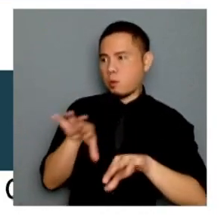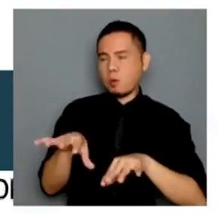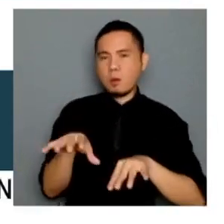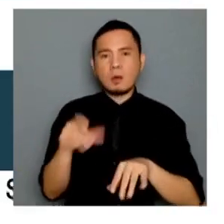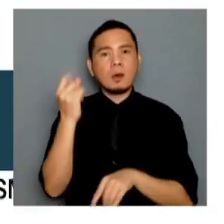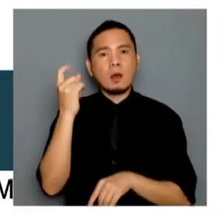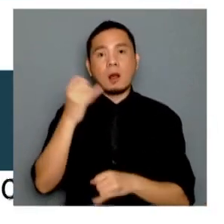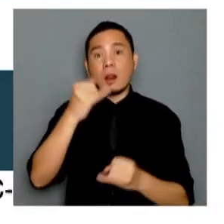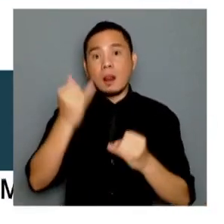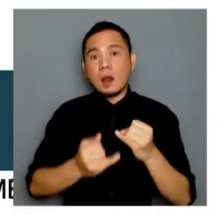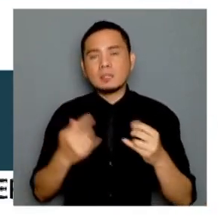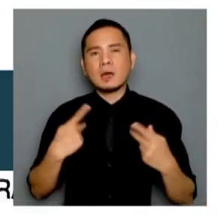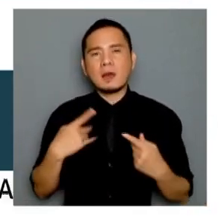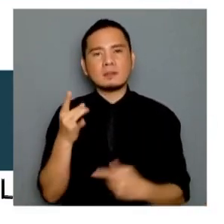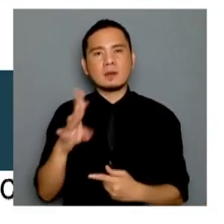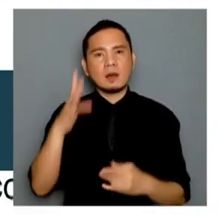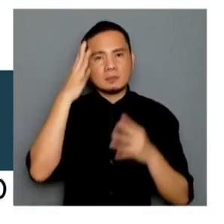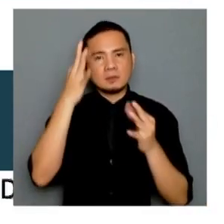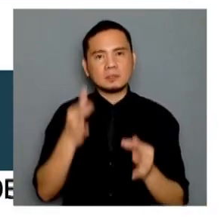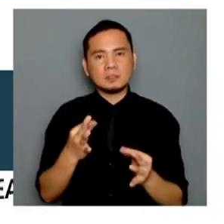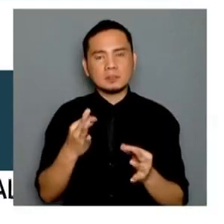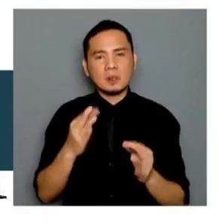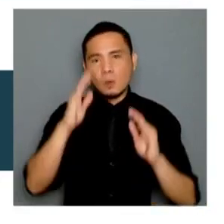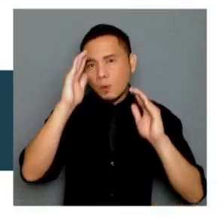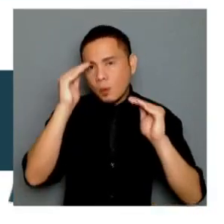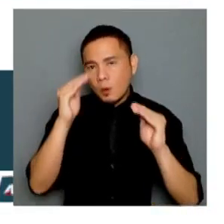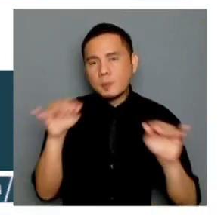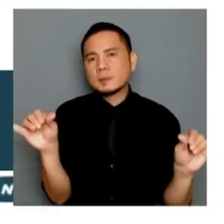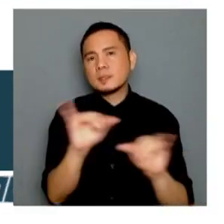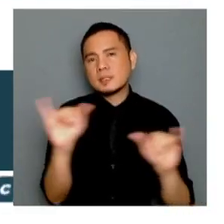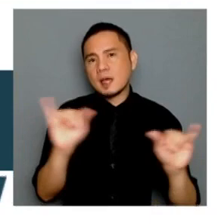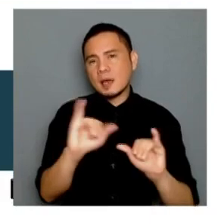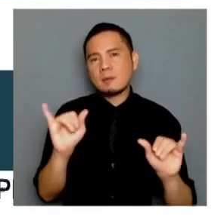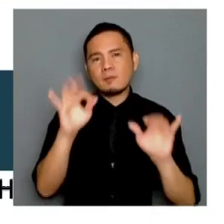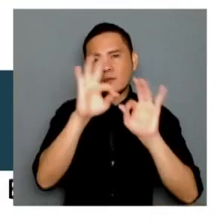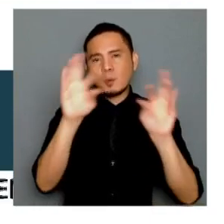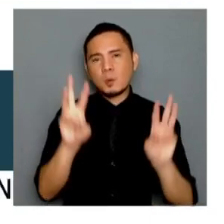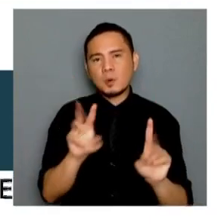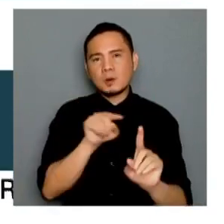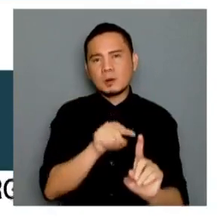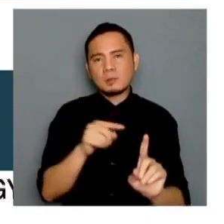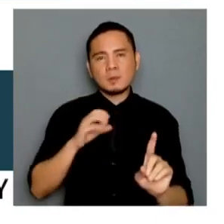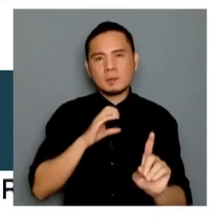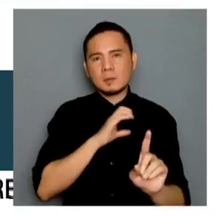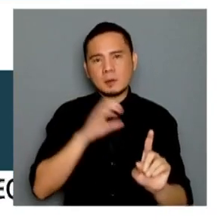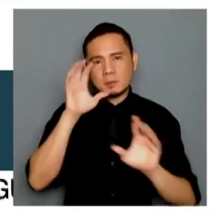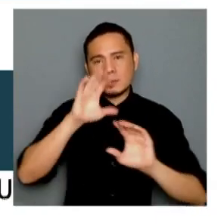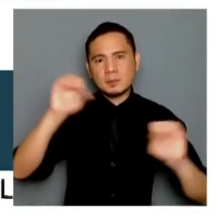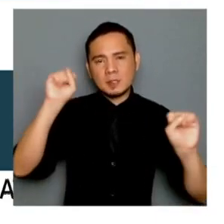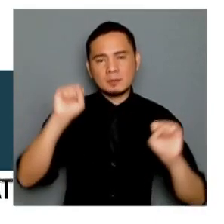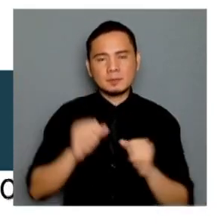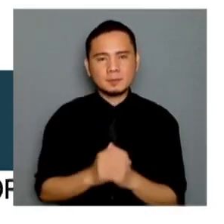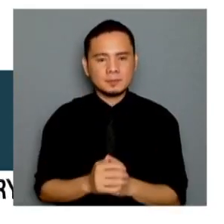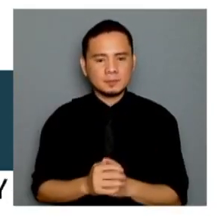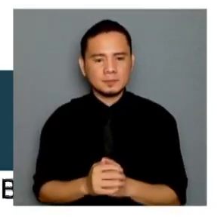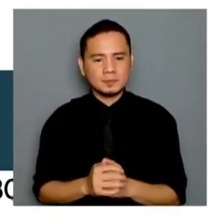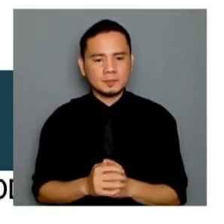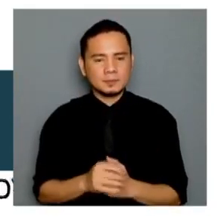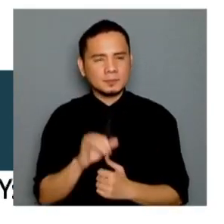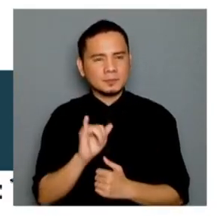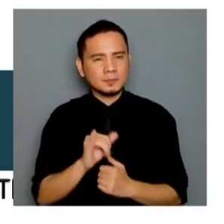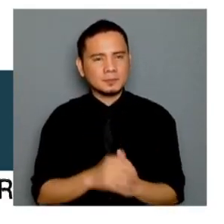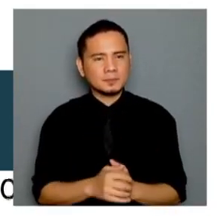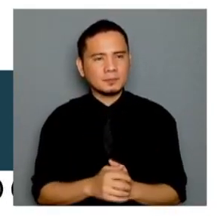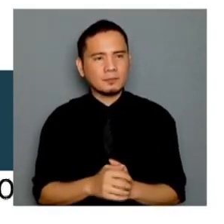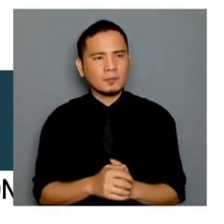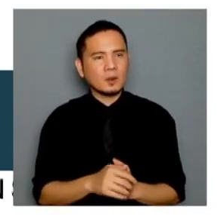So I'm looking forward for the same framework during my term as Metro Manila Council President. What innovations did the pandemic teach